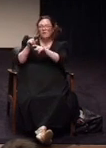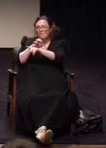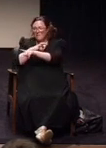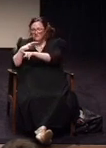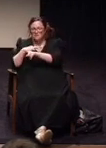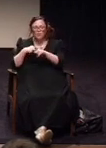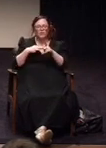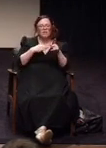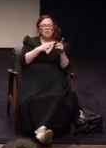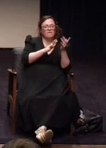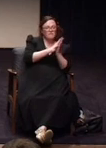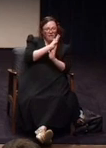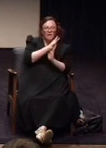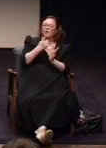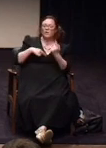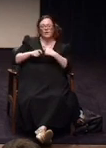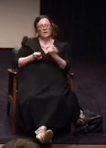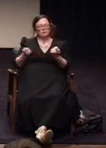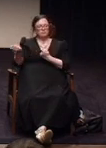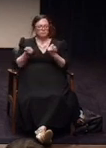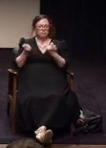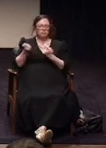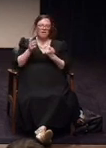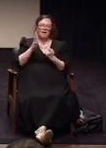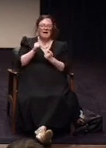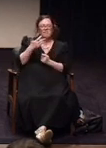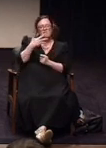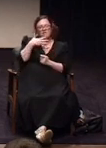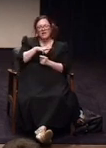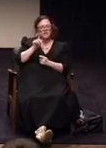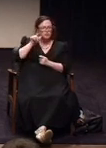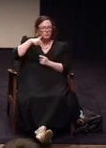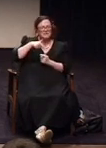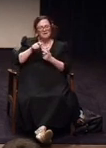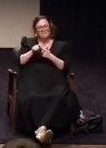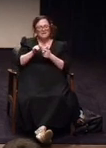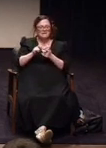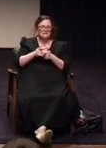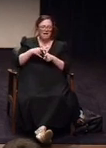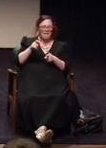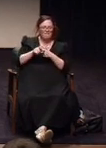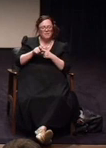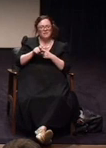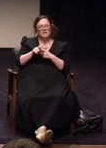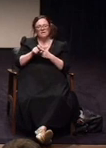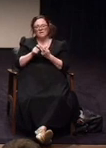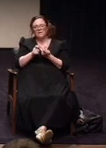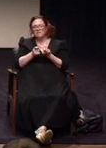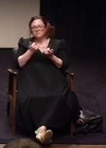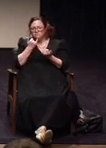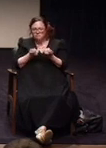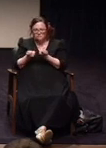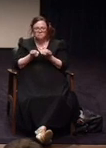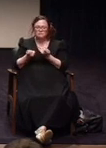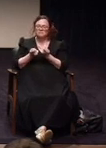services. And we have about 900 PSAP operators, call takers and dispatchers who deals with the